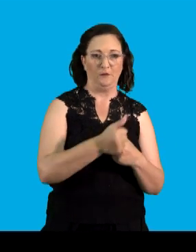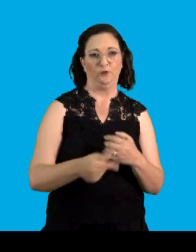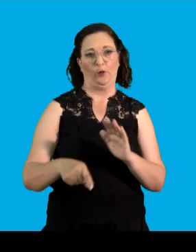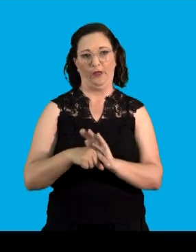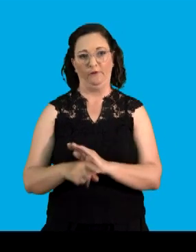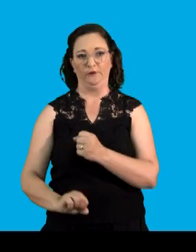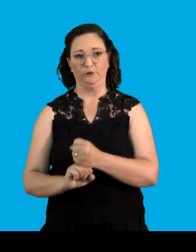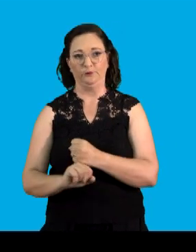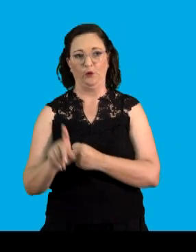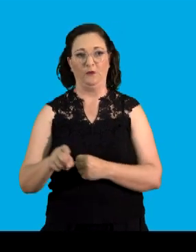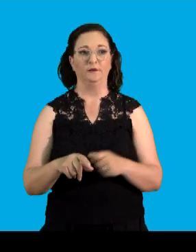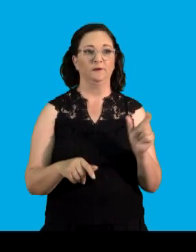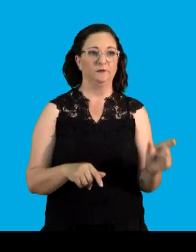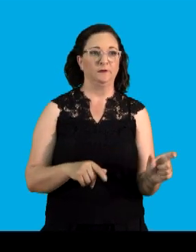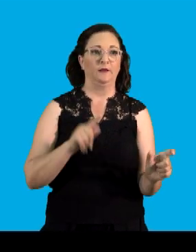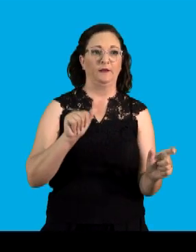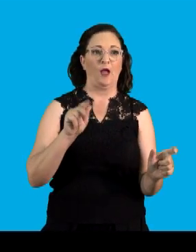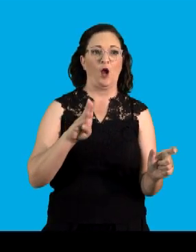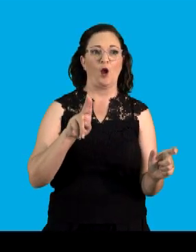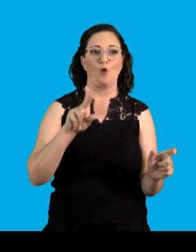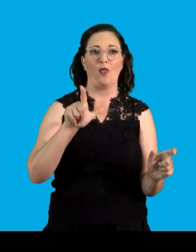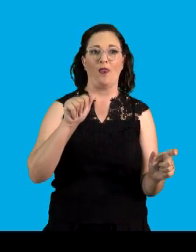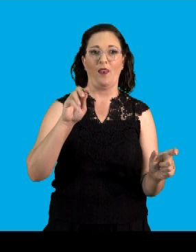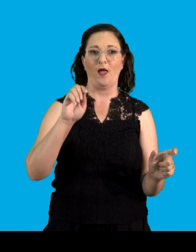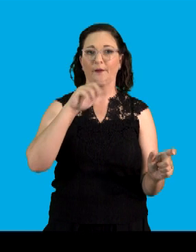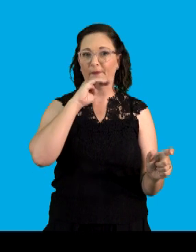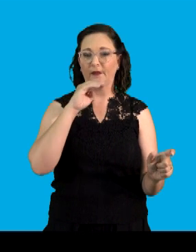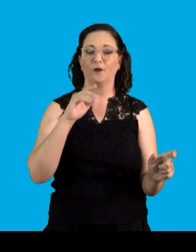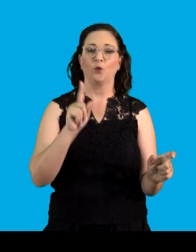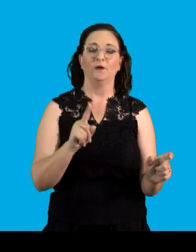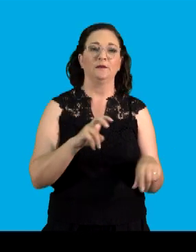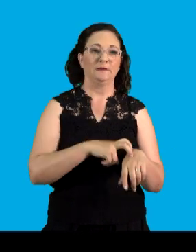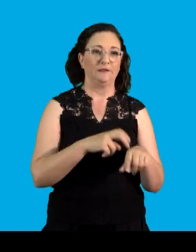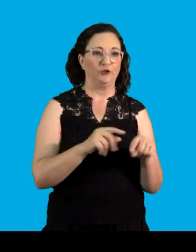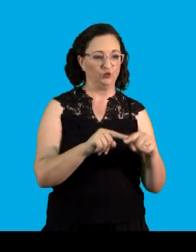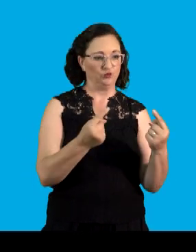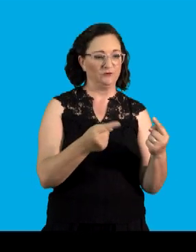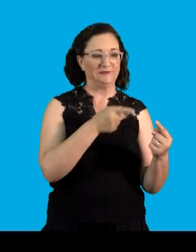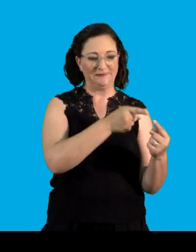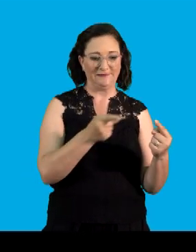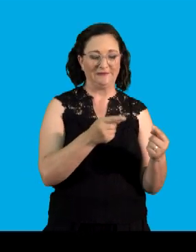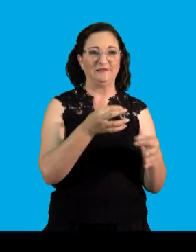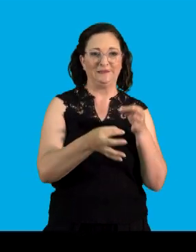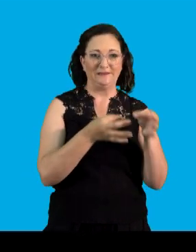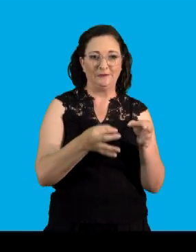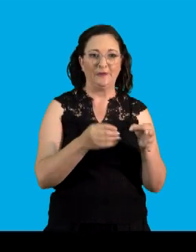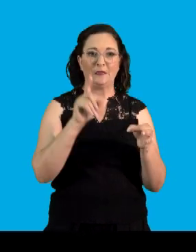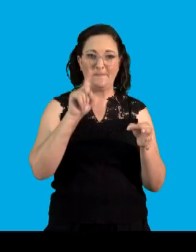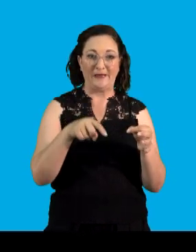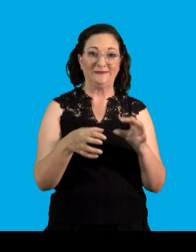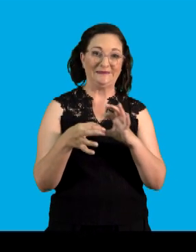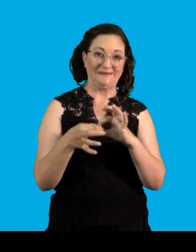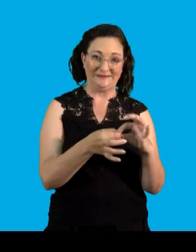tabulate. When they say tabulate, explain the differences between 2 concepts and they must link That is